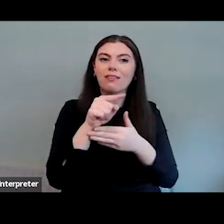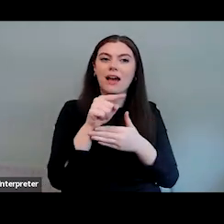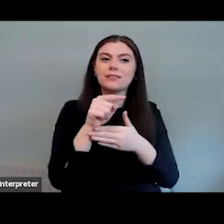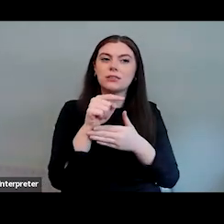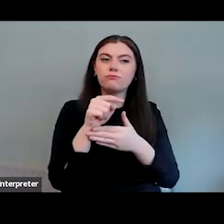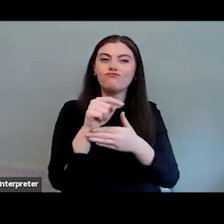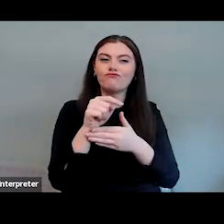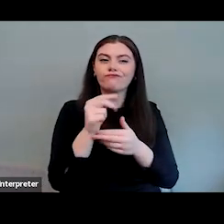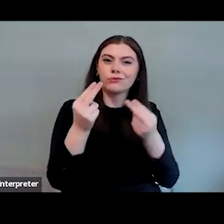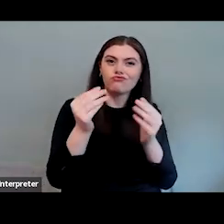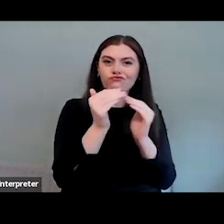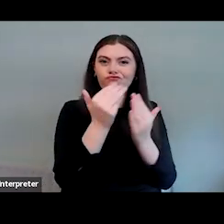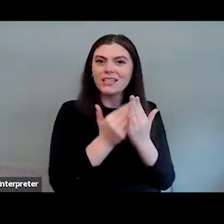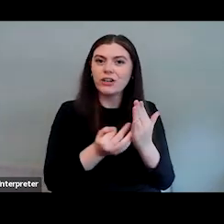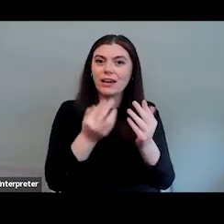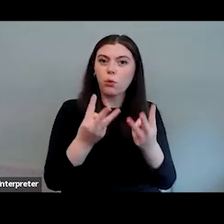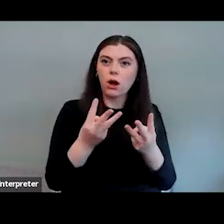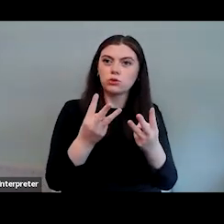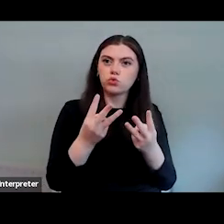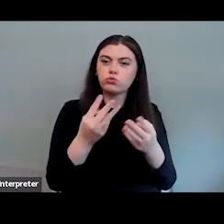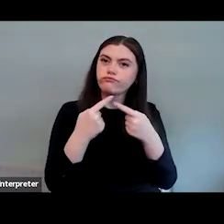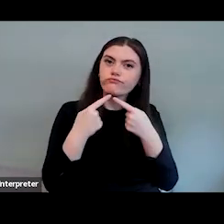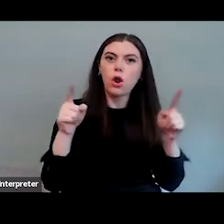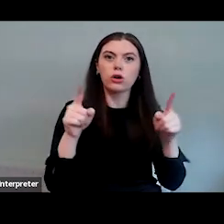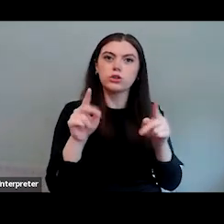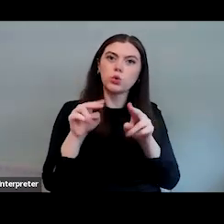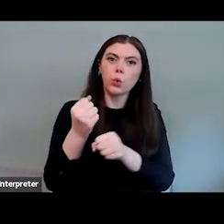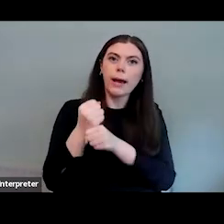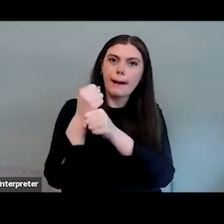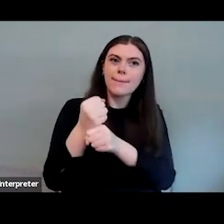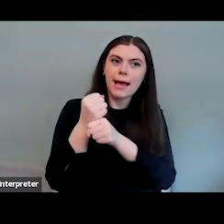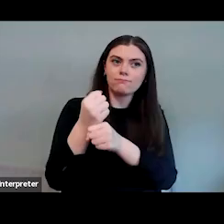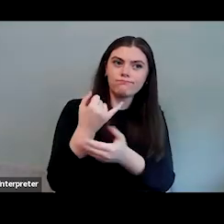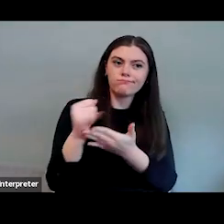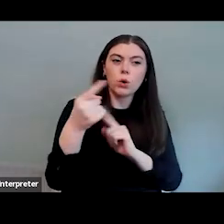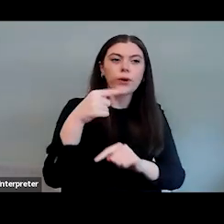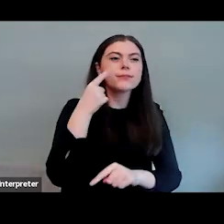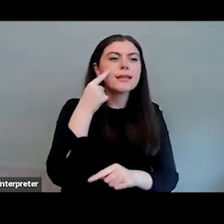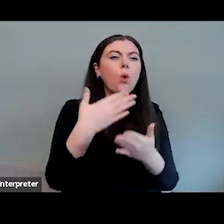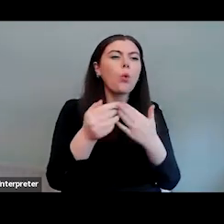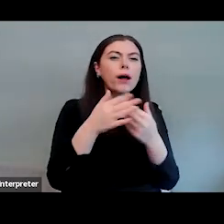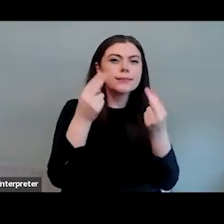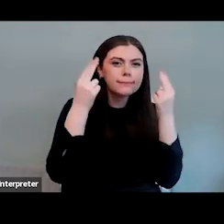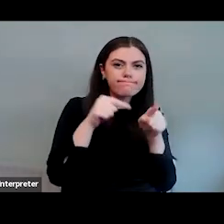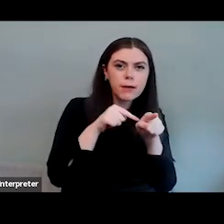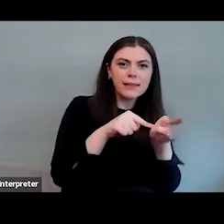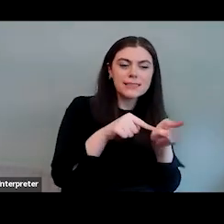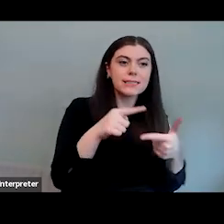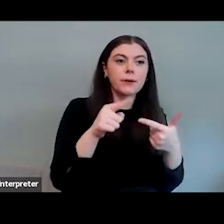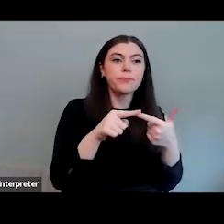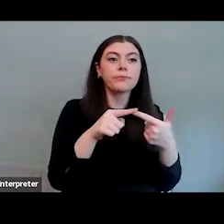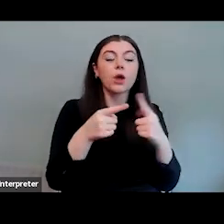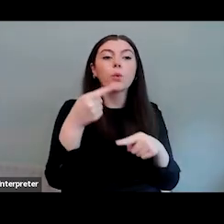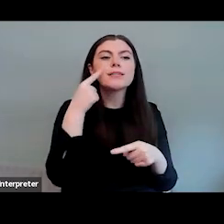we want to launch a campaign against a specific boycott target. We look at the complicity level. We look at intersectionality. So is